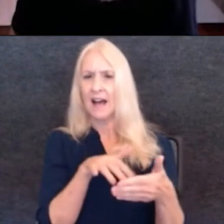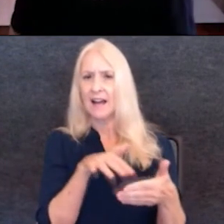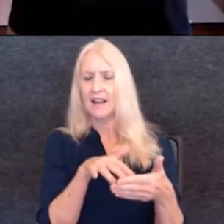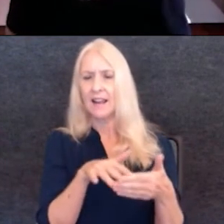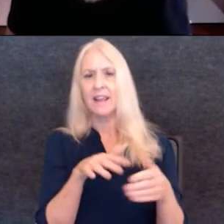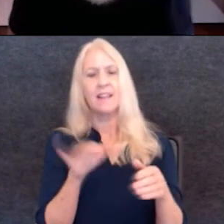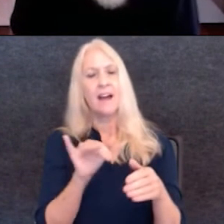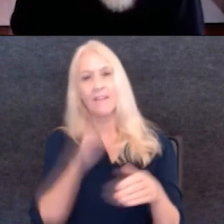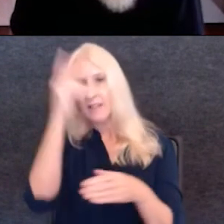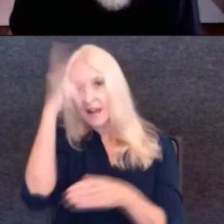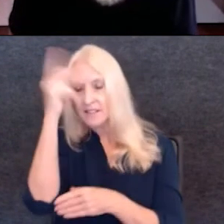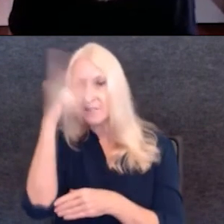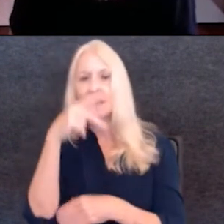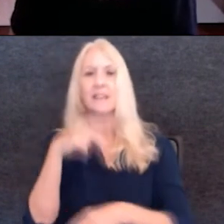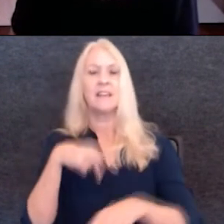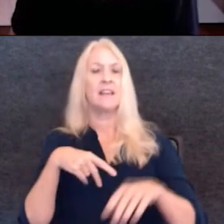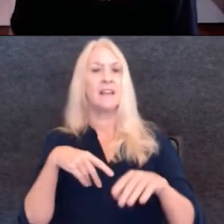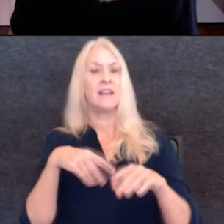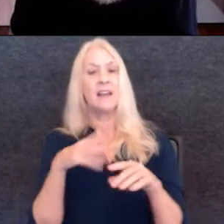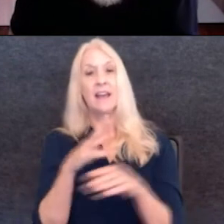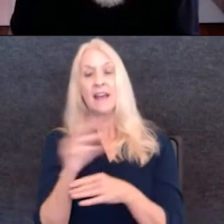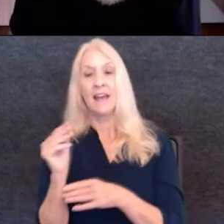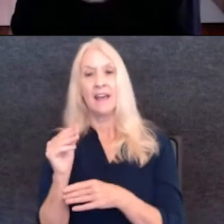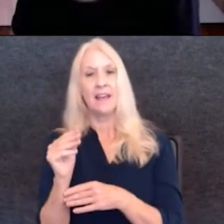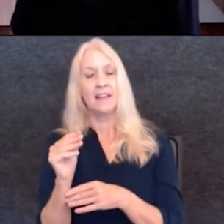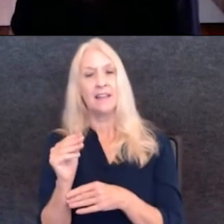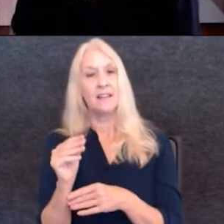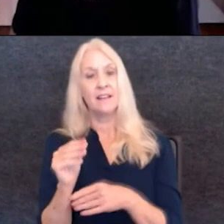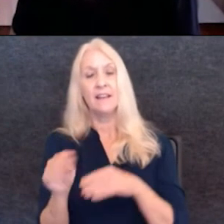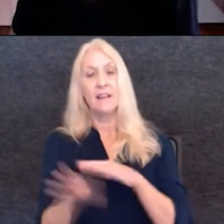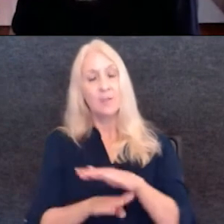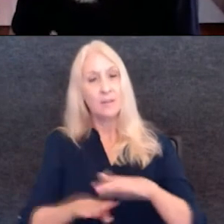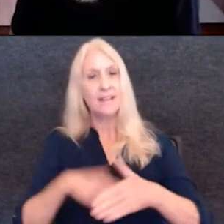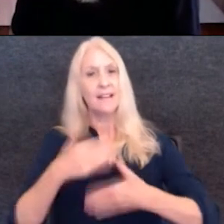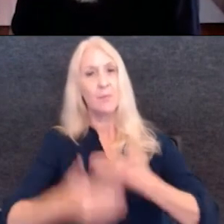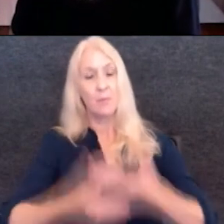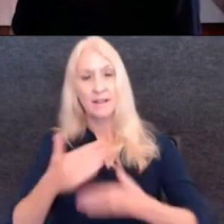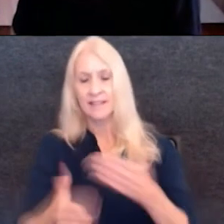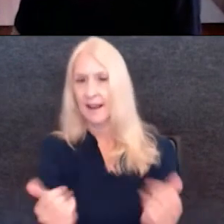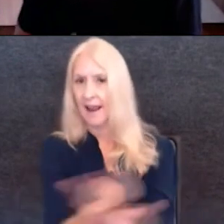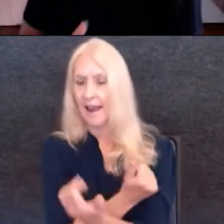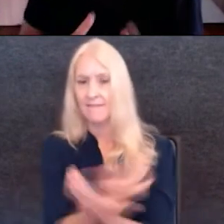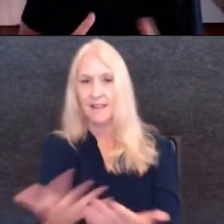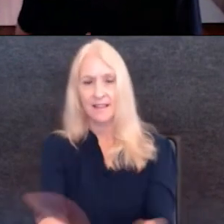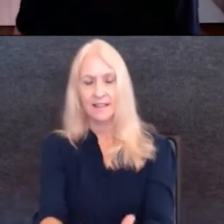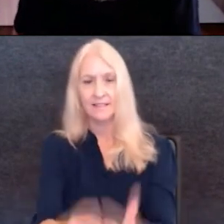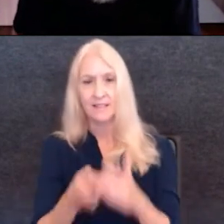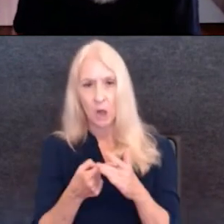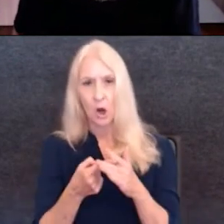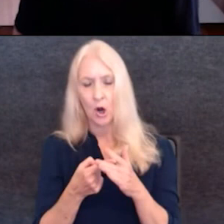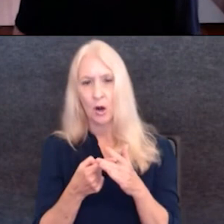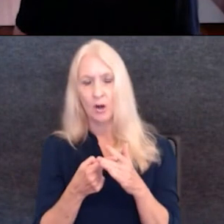philosophy with multidisciplinarity and we are based in process. No, like everything starts with the same